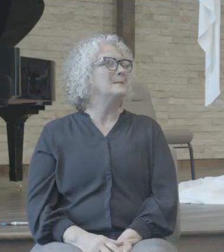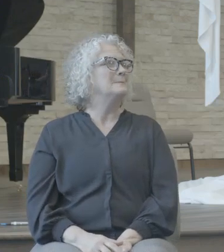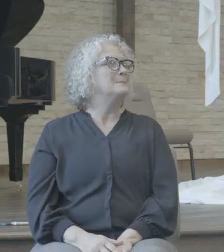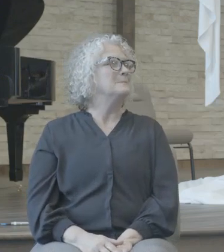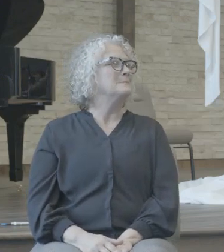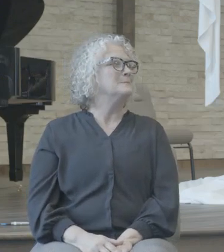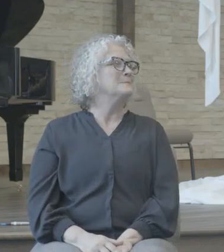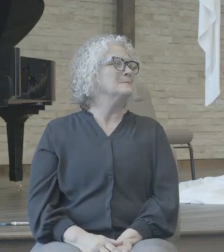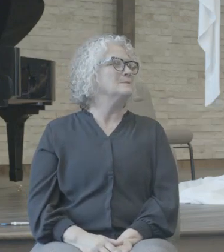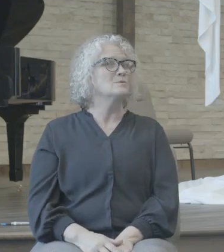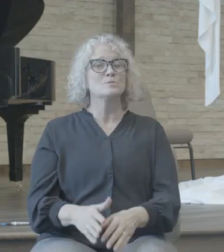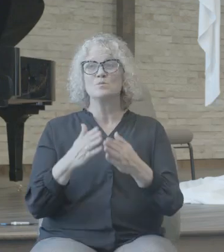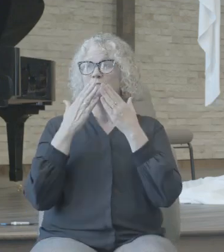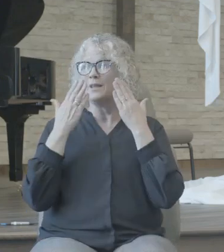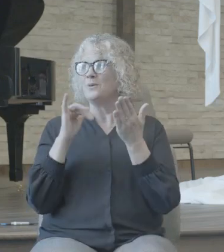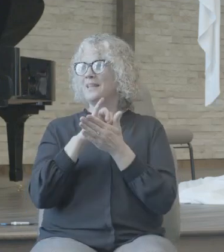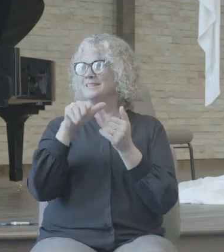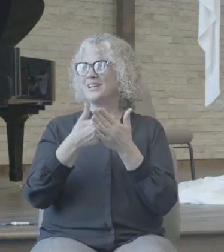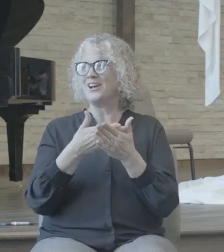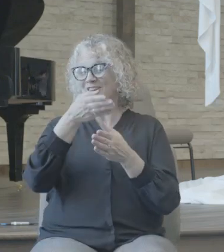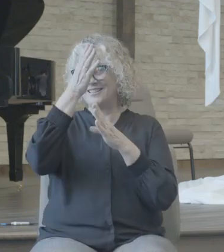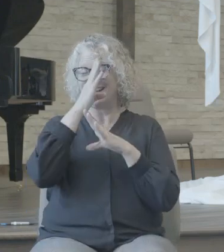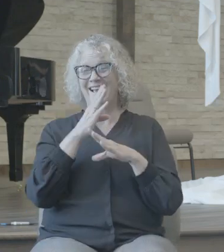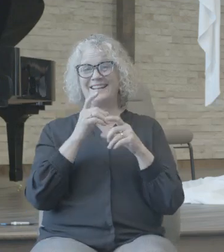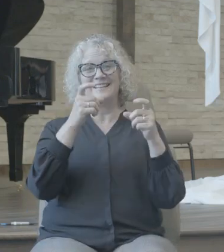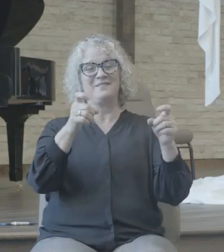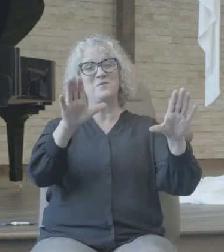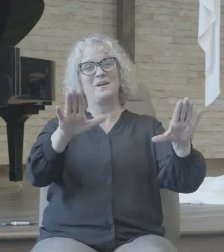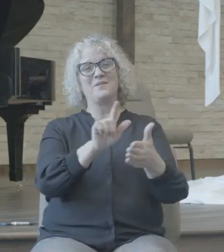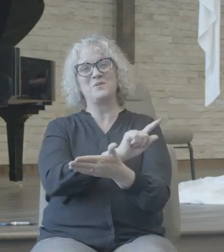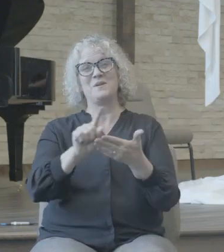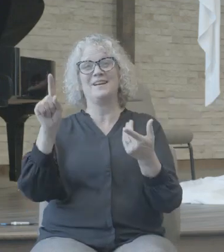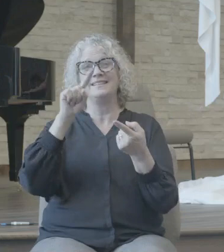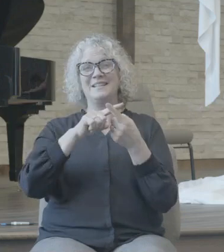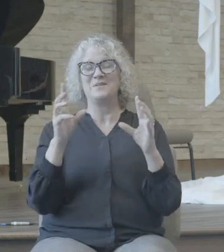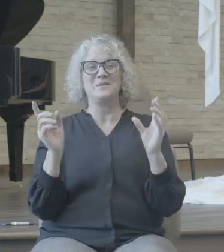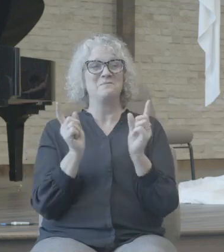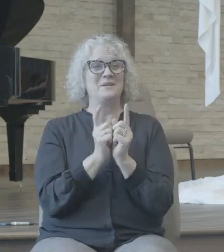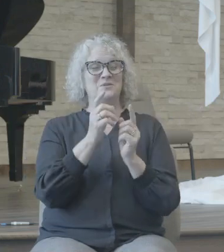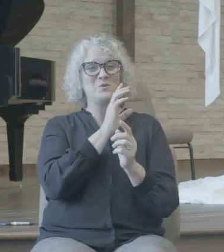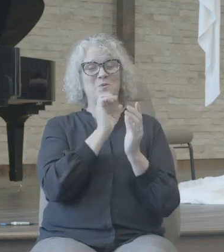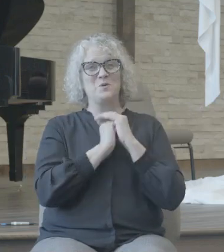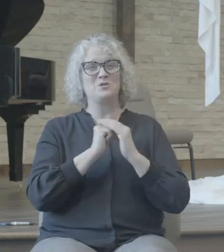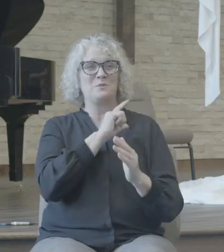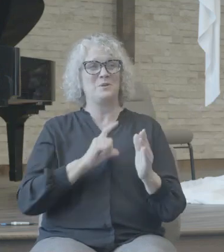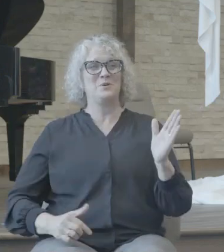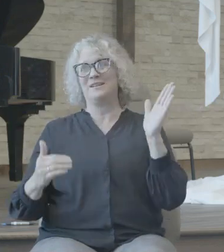I think that's it. May God grant you a wonderful week until we meet to worship our Lord again.